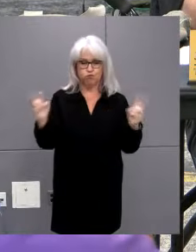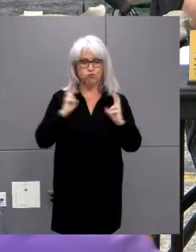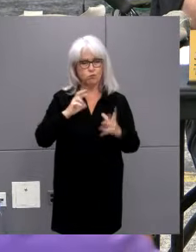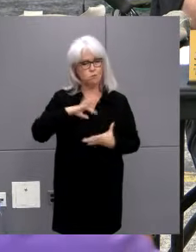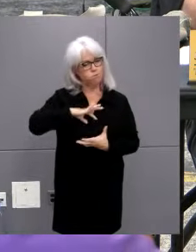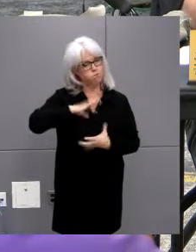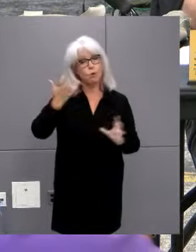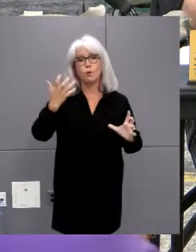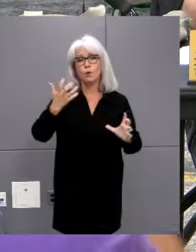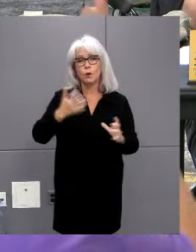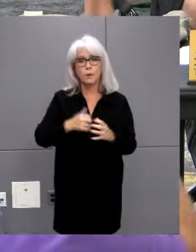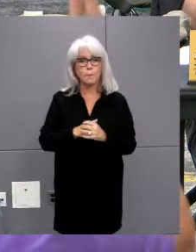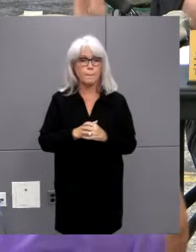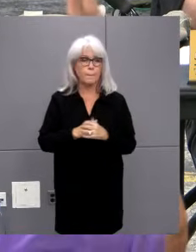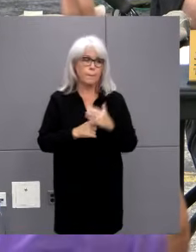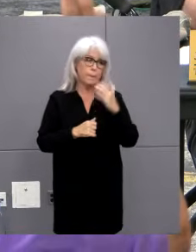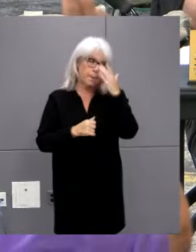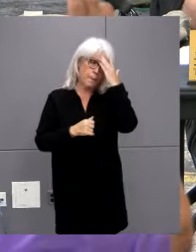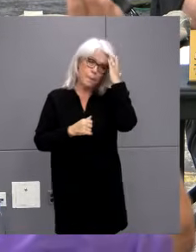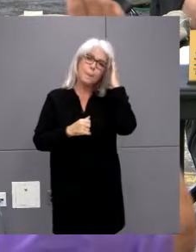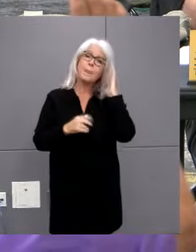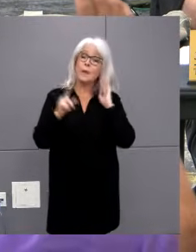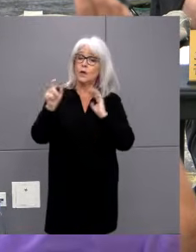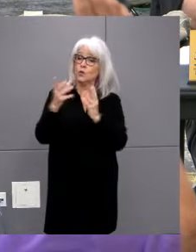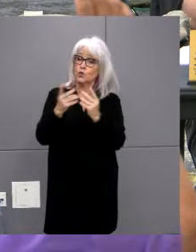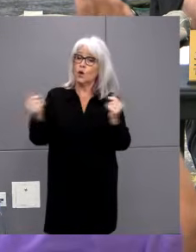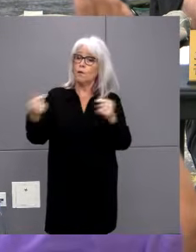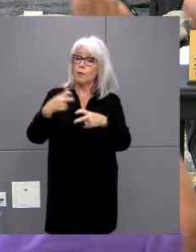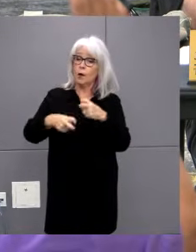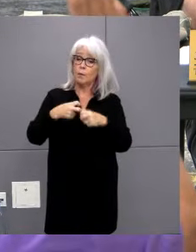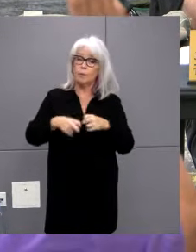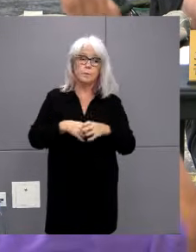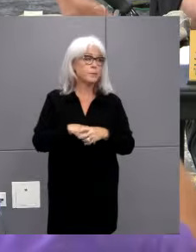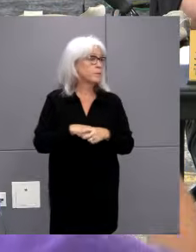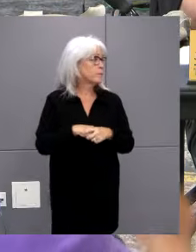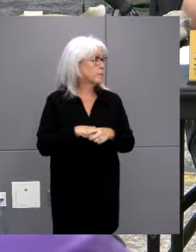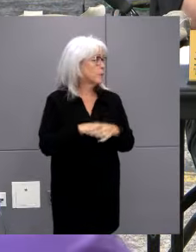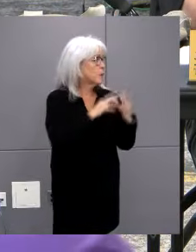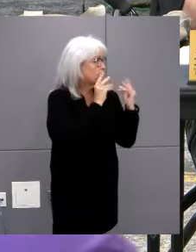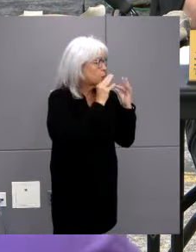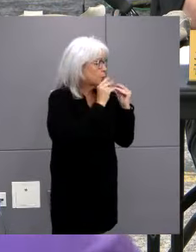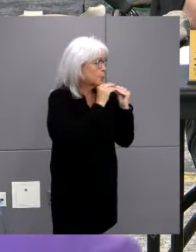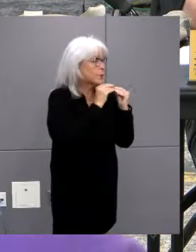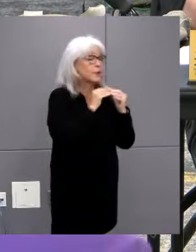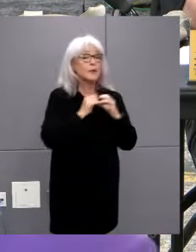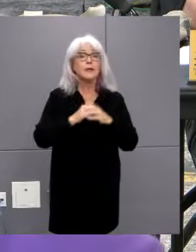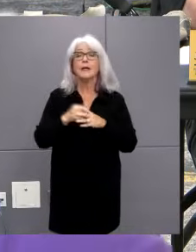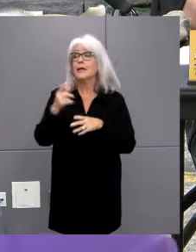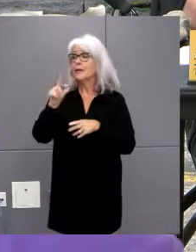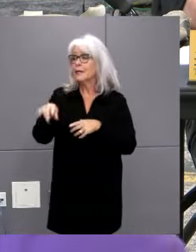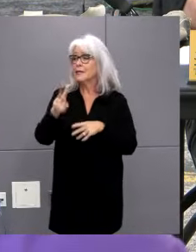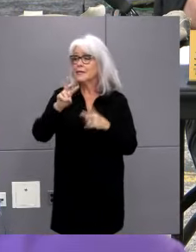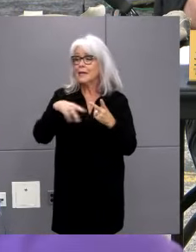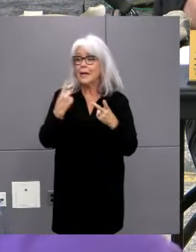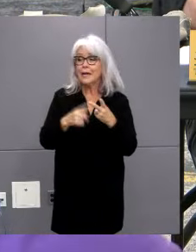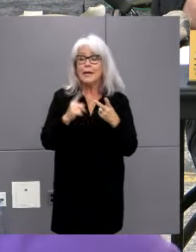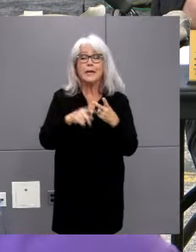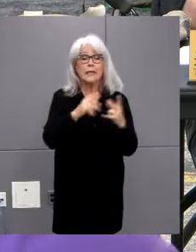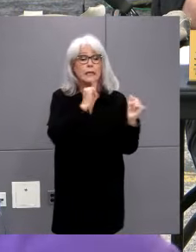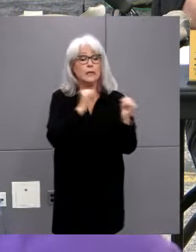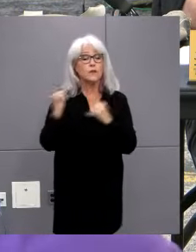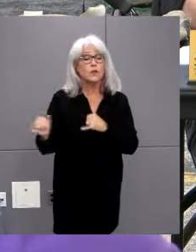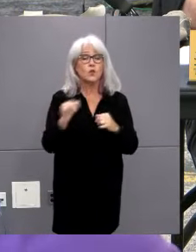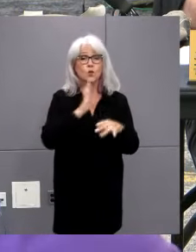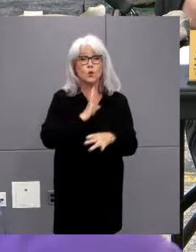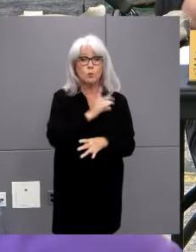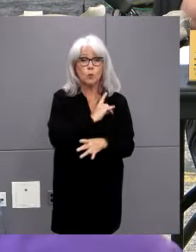ticked. Well, So you need to solve the problem. The second one is where you have individuals, board members,